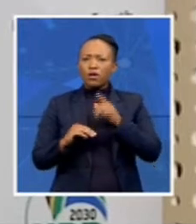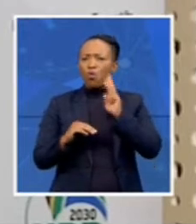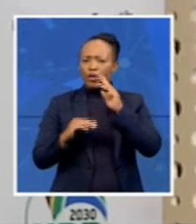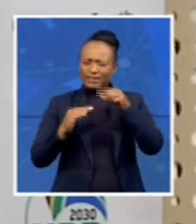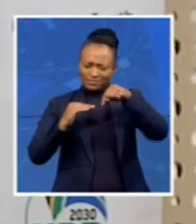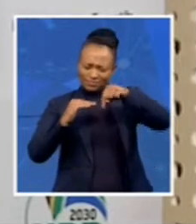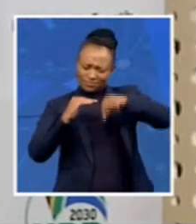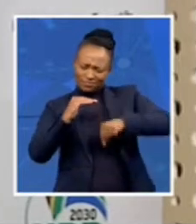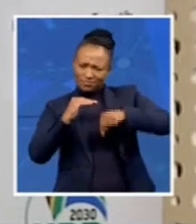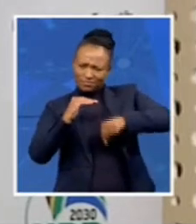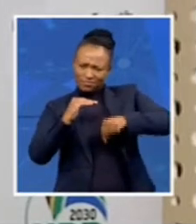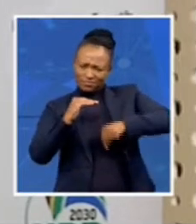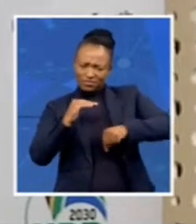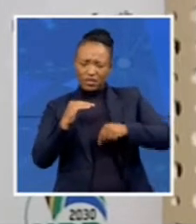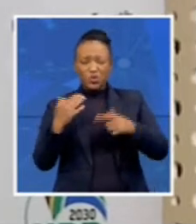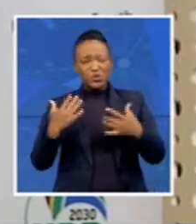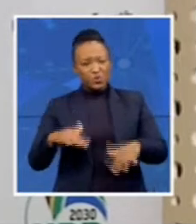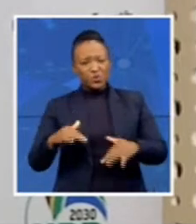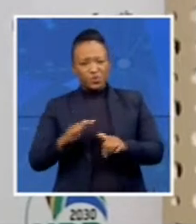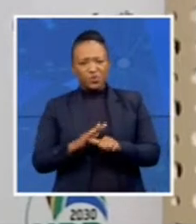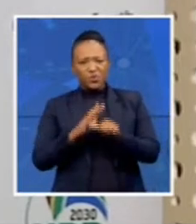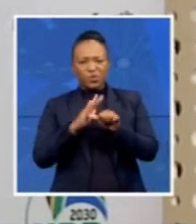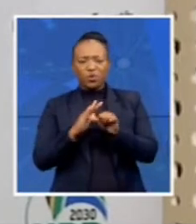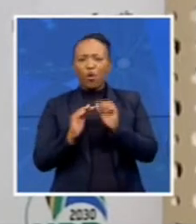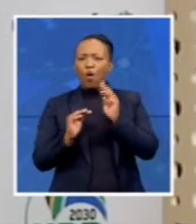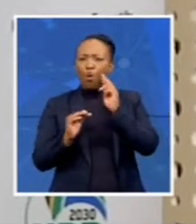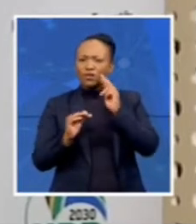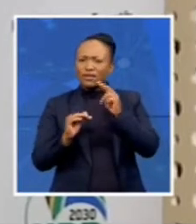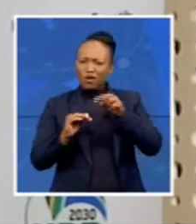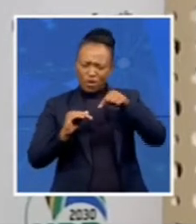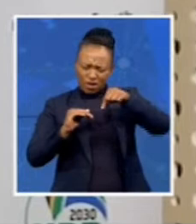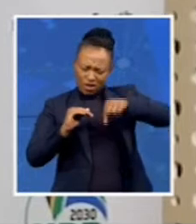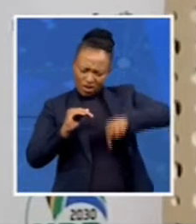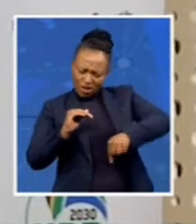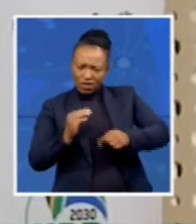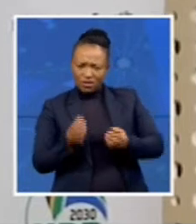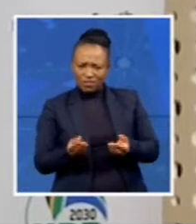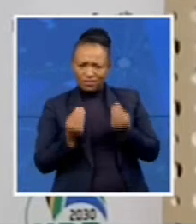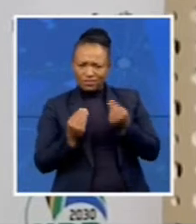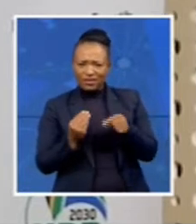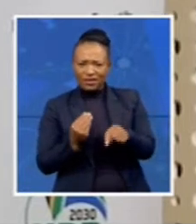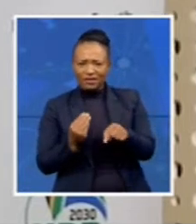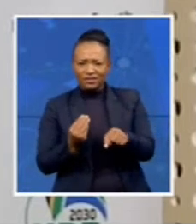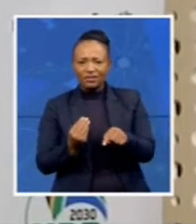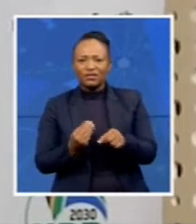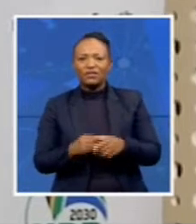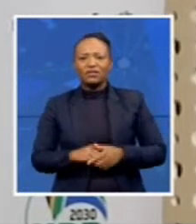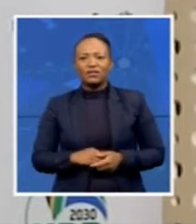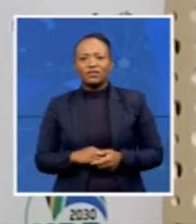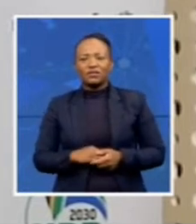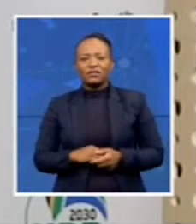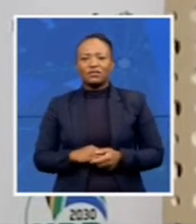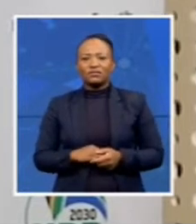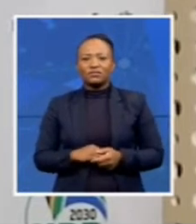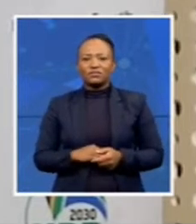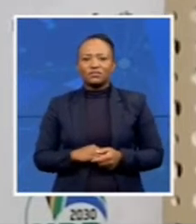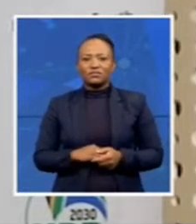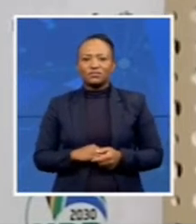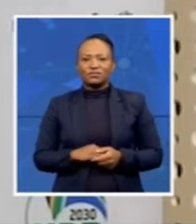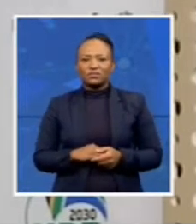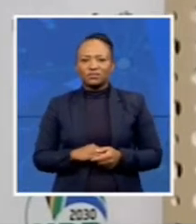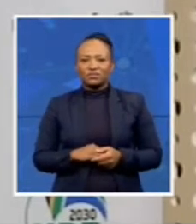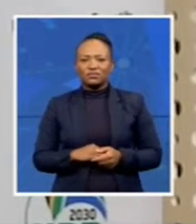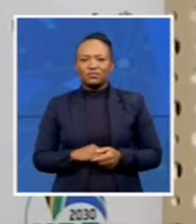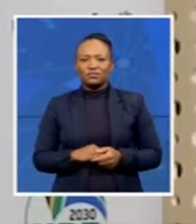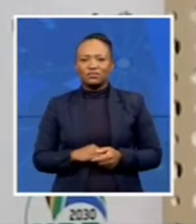Groundwater is by and large invisible, but its impact is visible everywhere. And that is the intention.